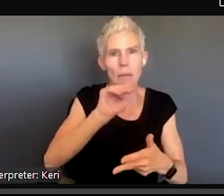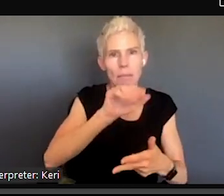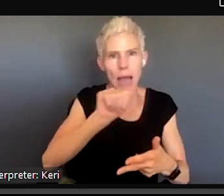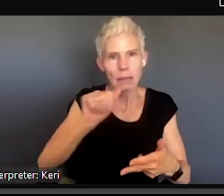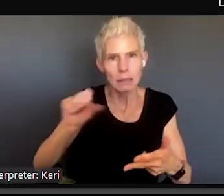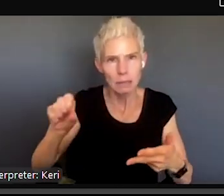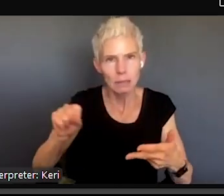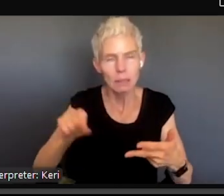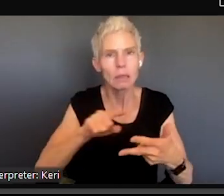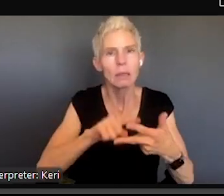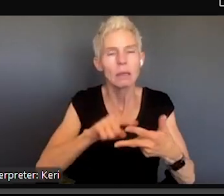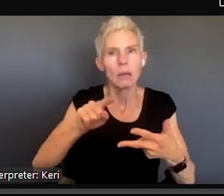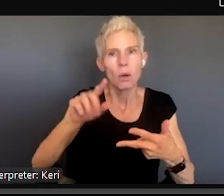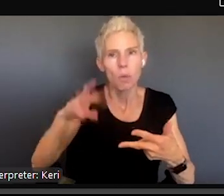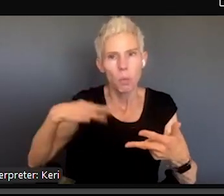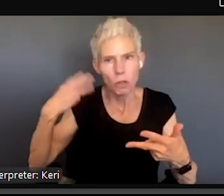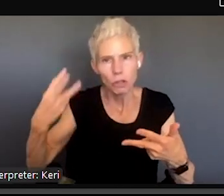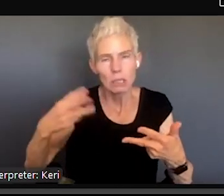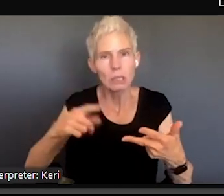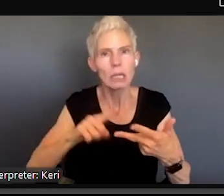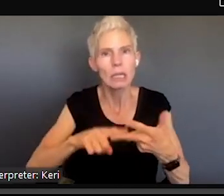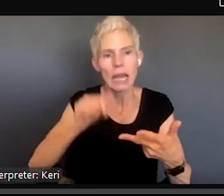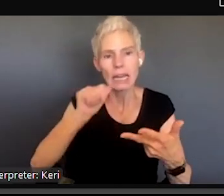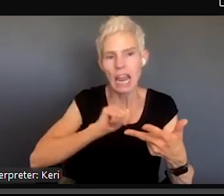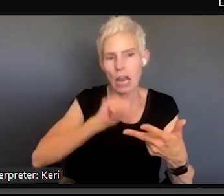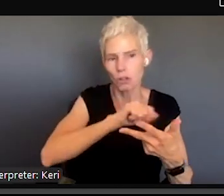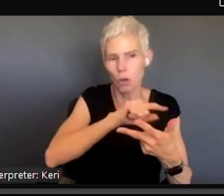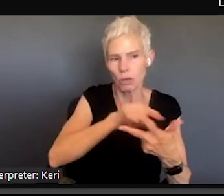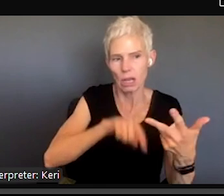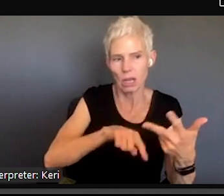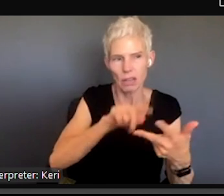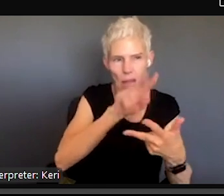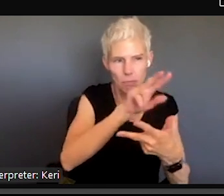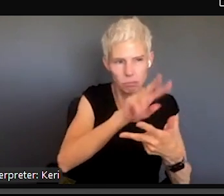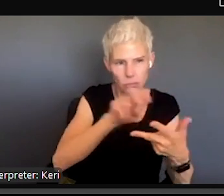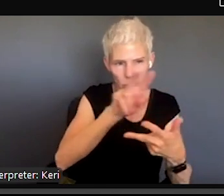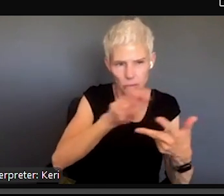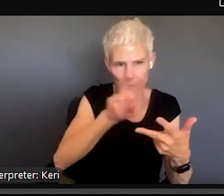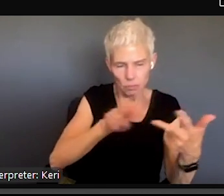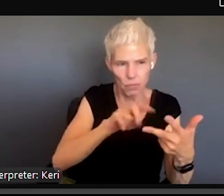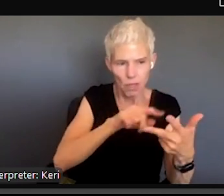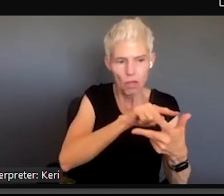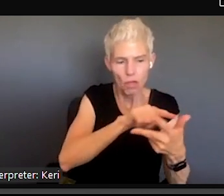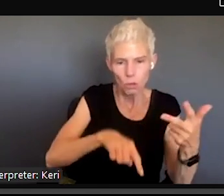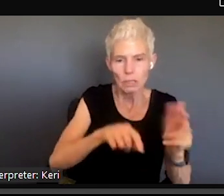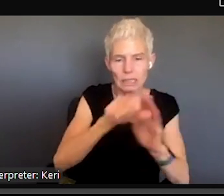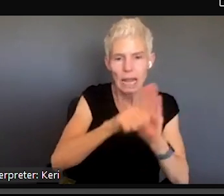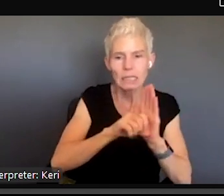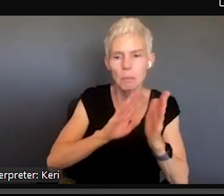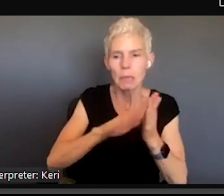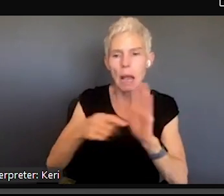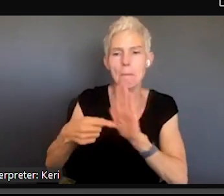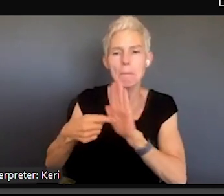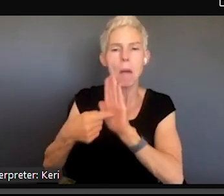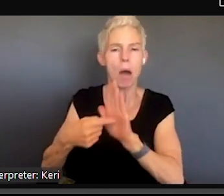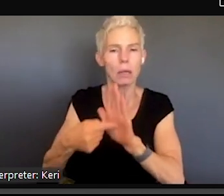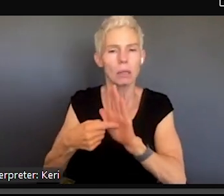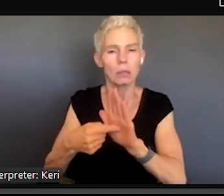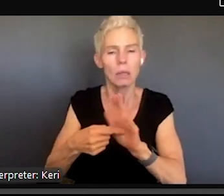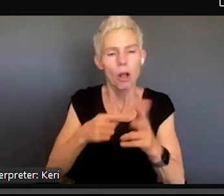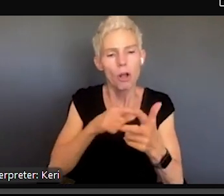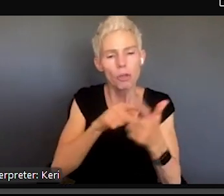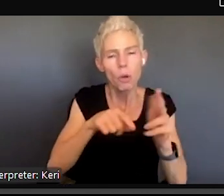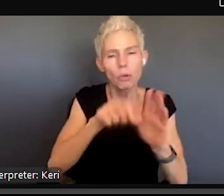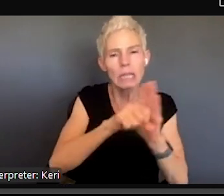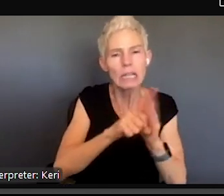Massachusetts, state of Washington, and Arizona as models that are similar to